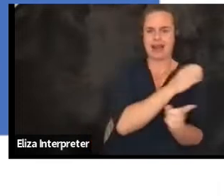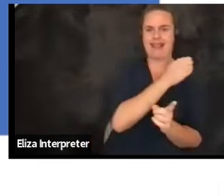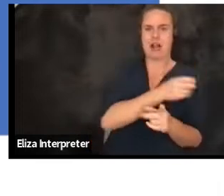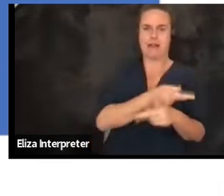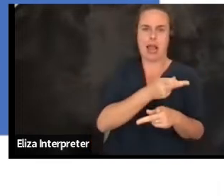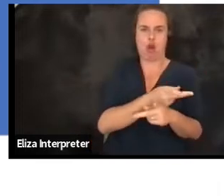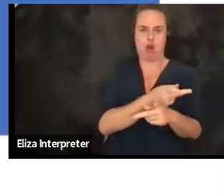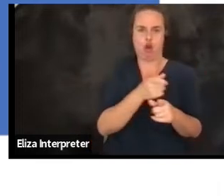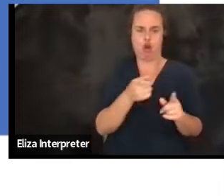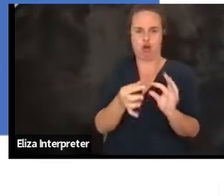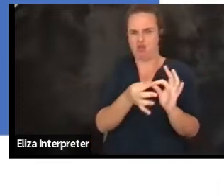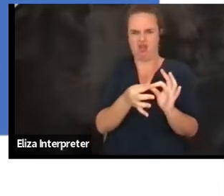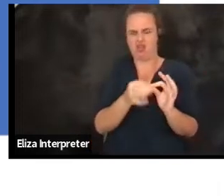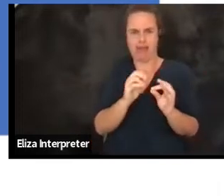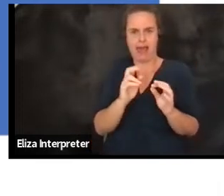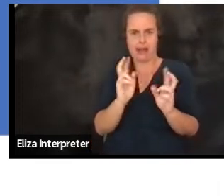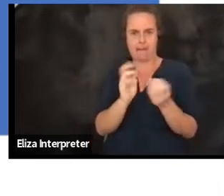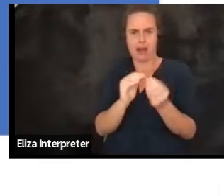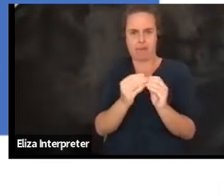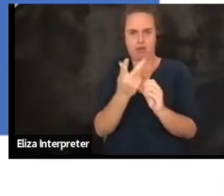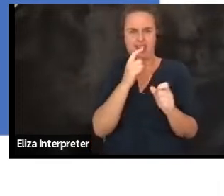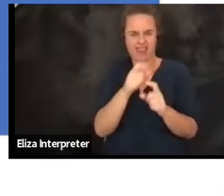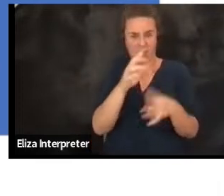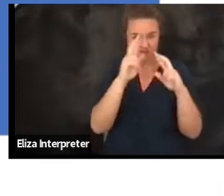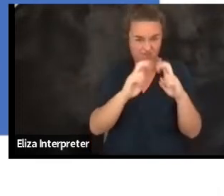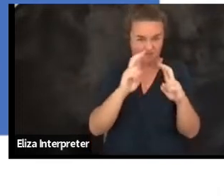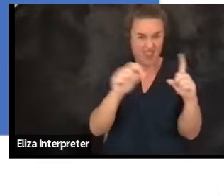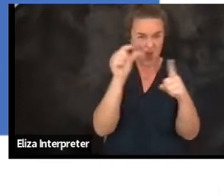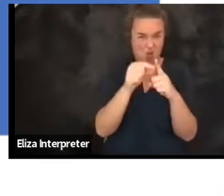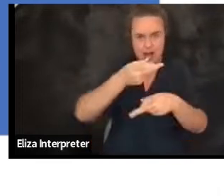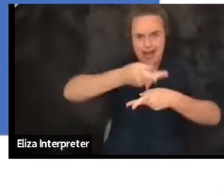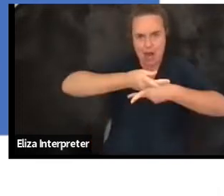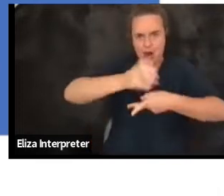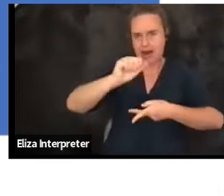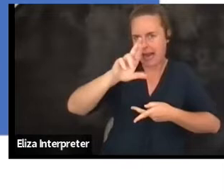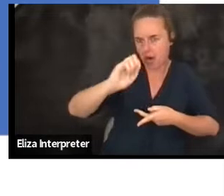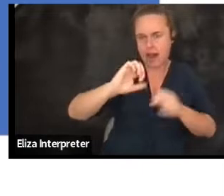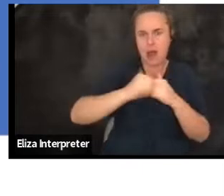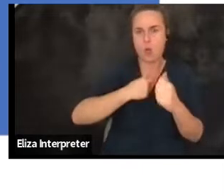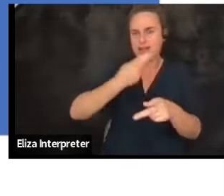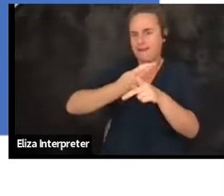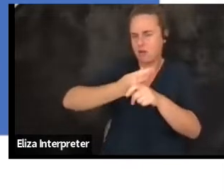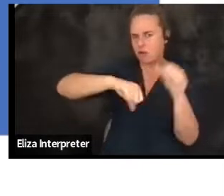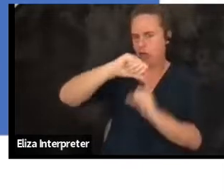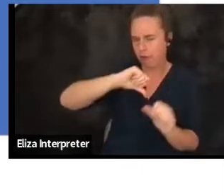care, really looking at that word care and how we take care of each other and building a